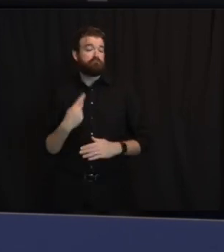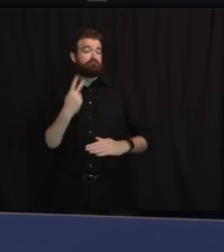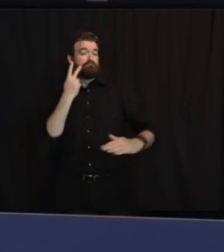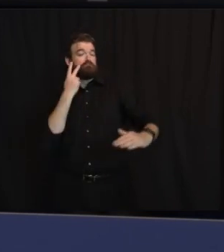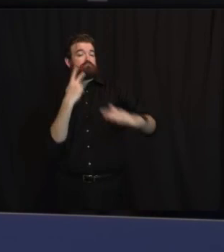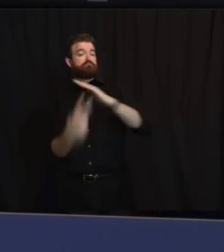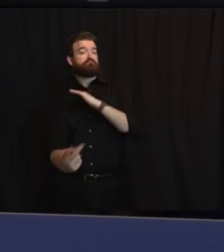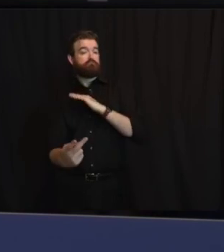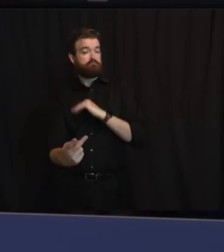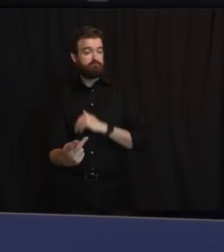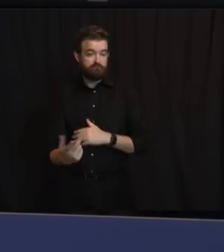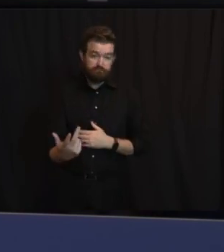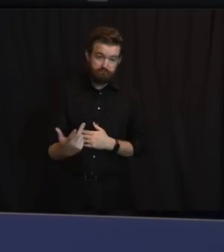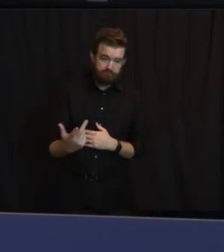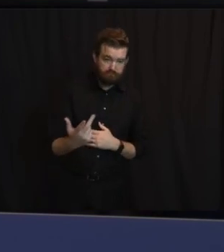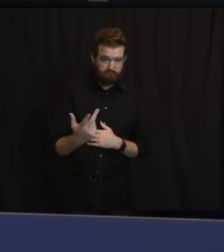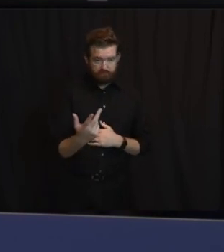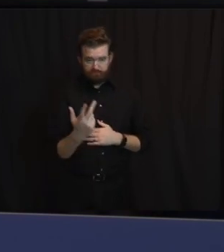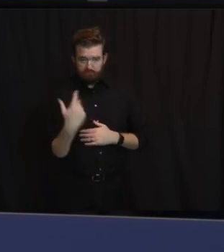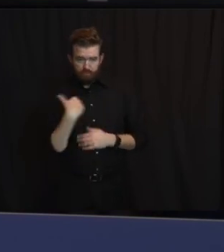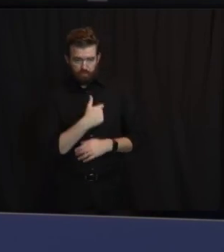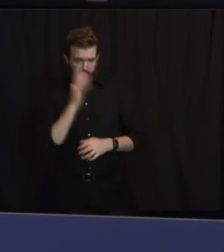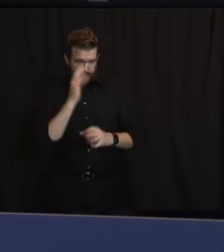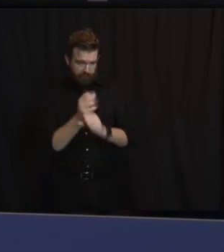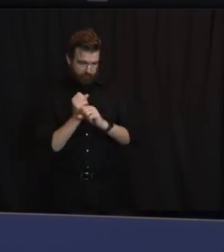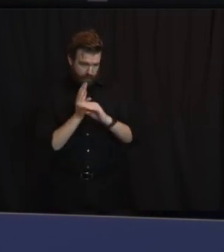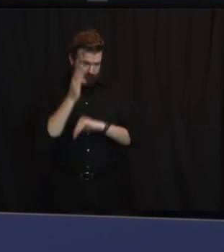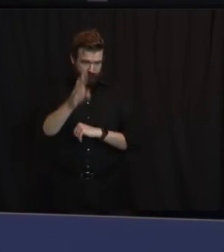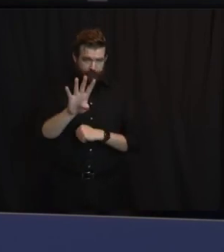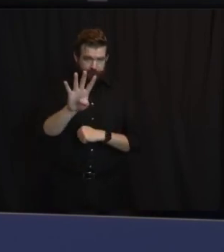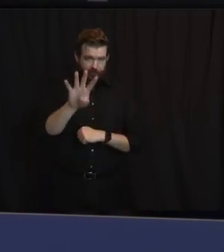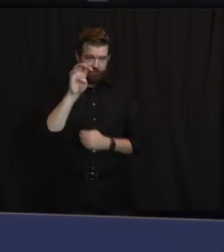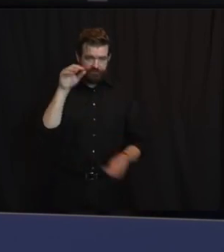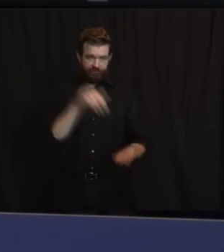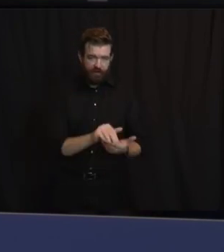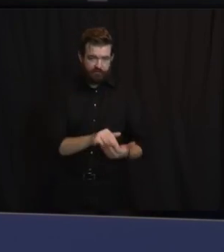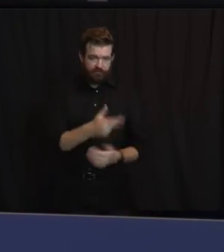474,420 vaccines. Pfizer, we are expecting